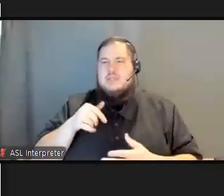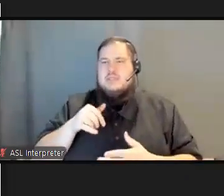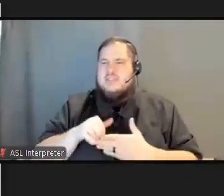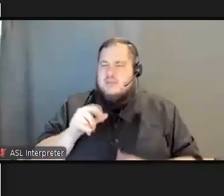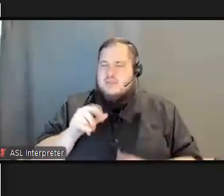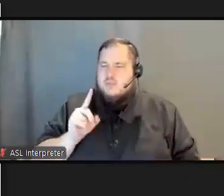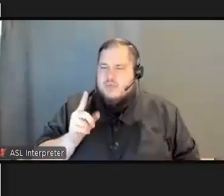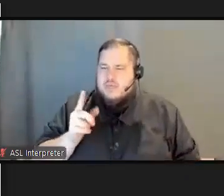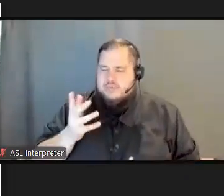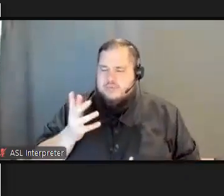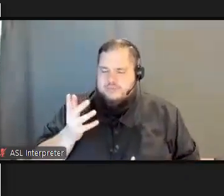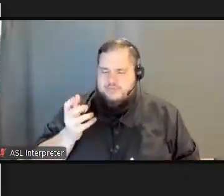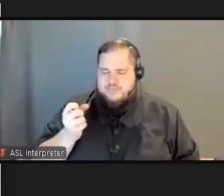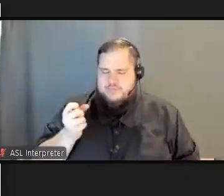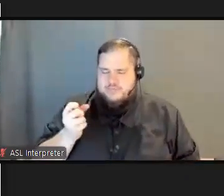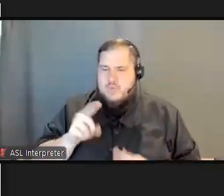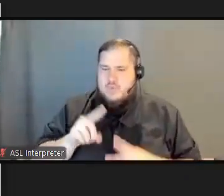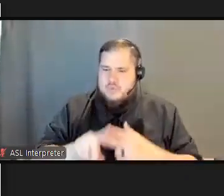to start